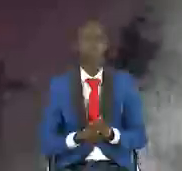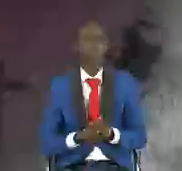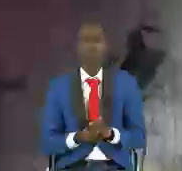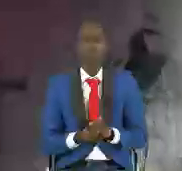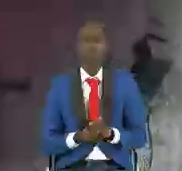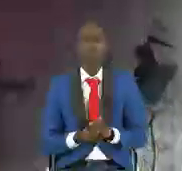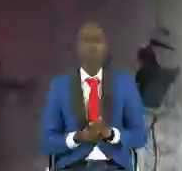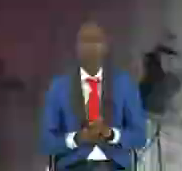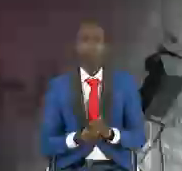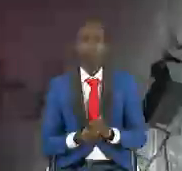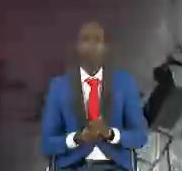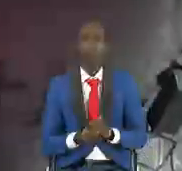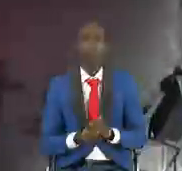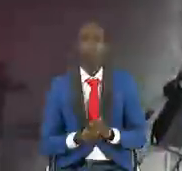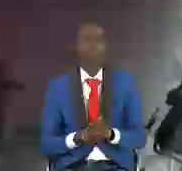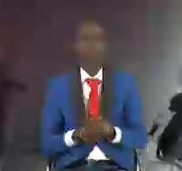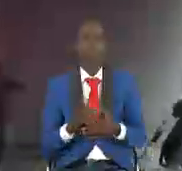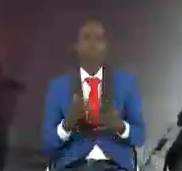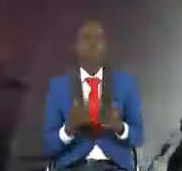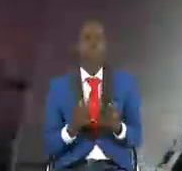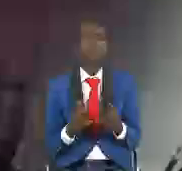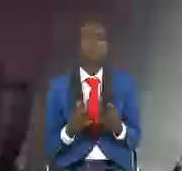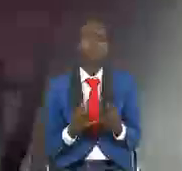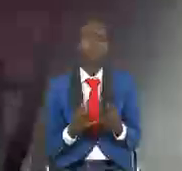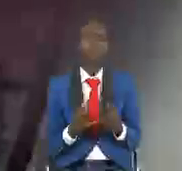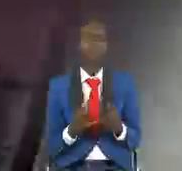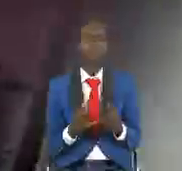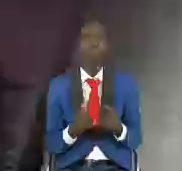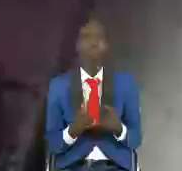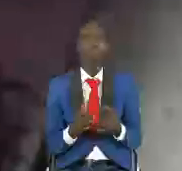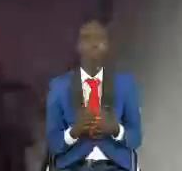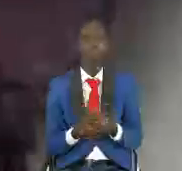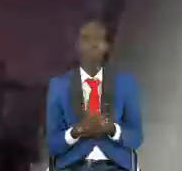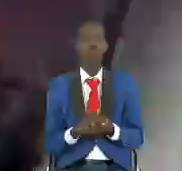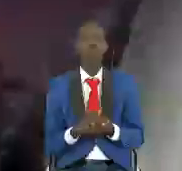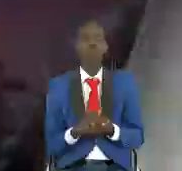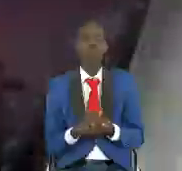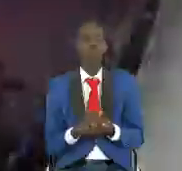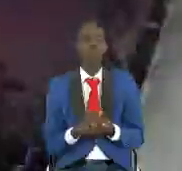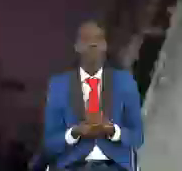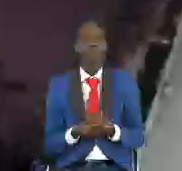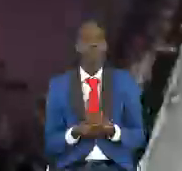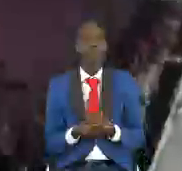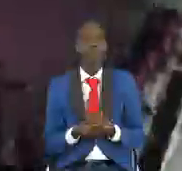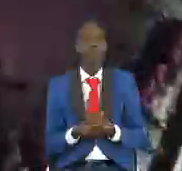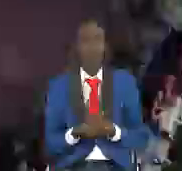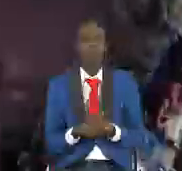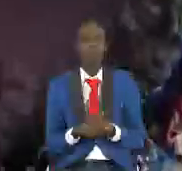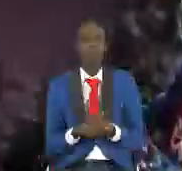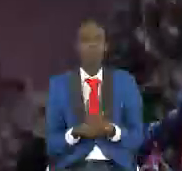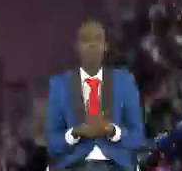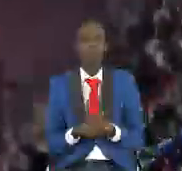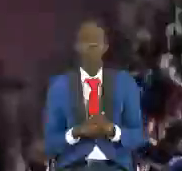Very close here at the left-hand side. Can you raise up your hand in that cluster if you have